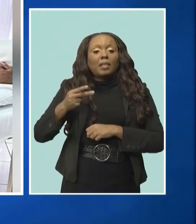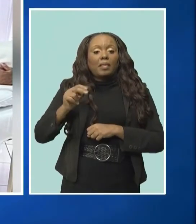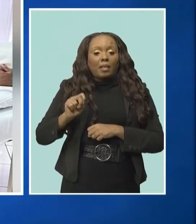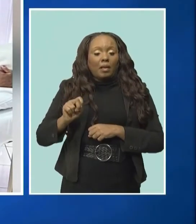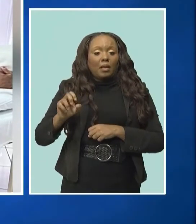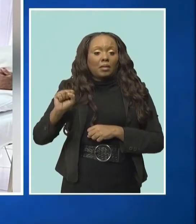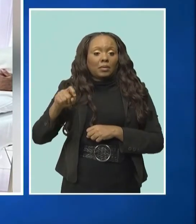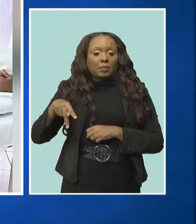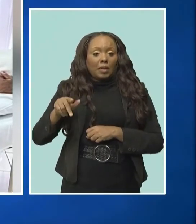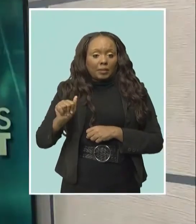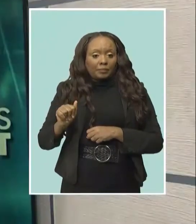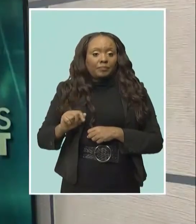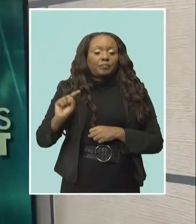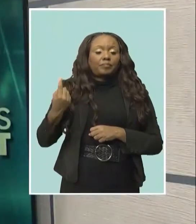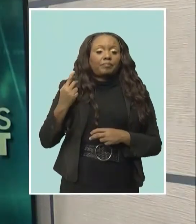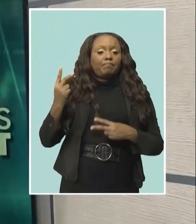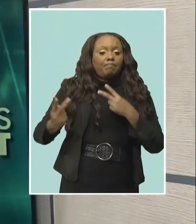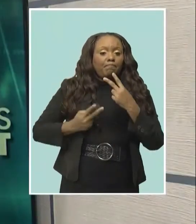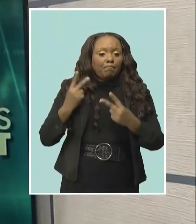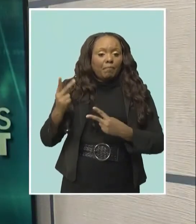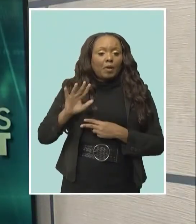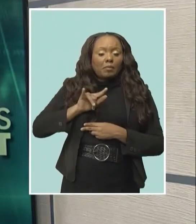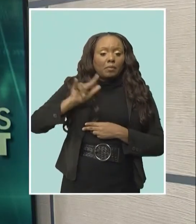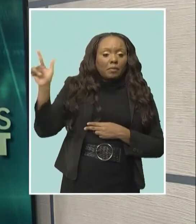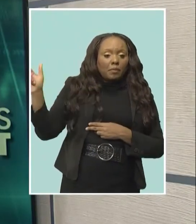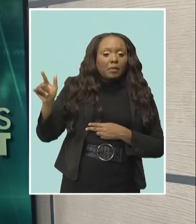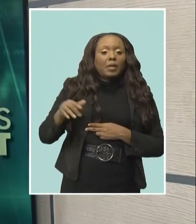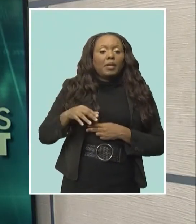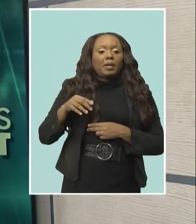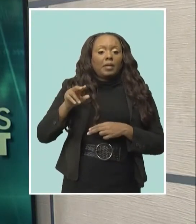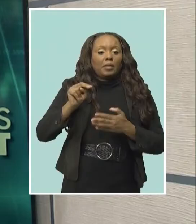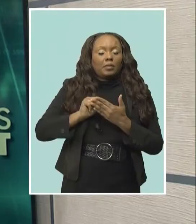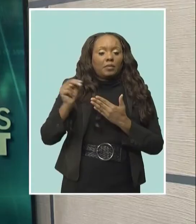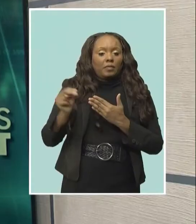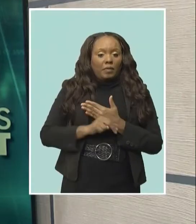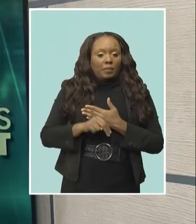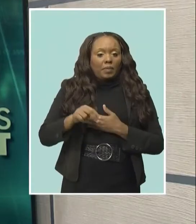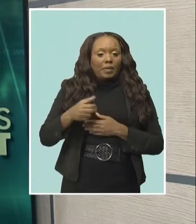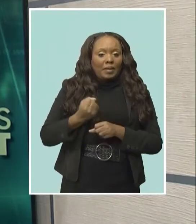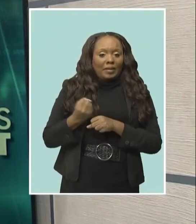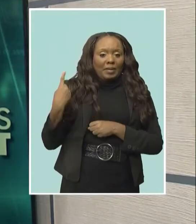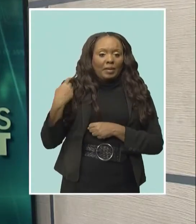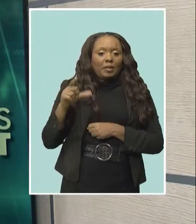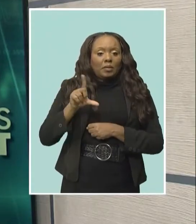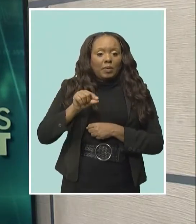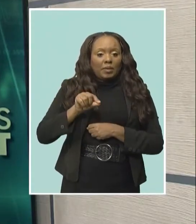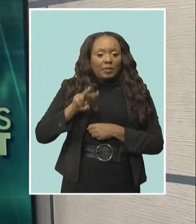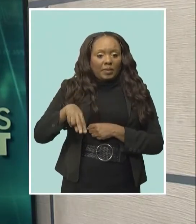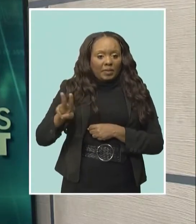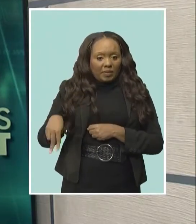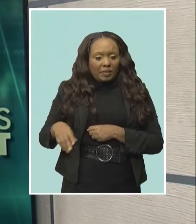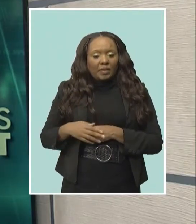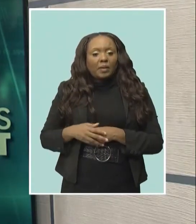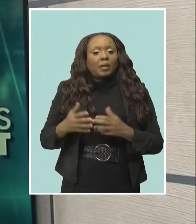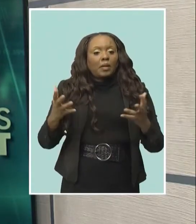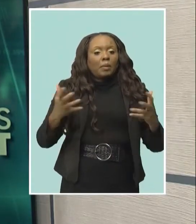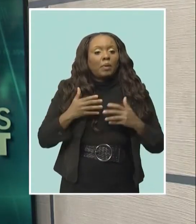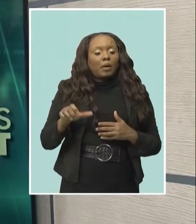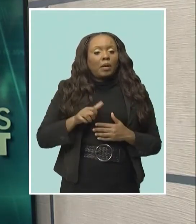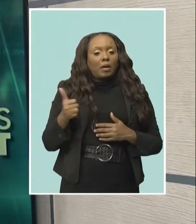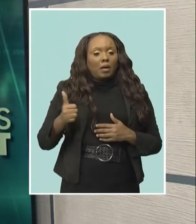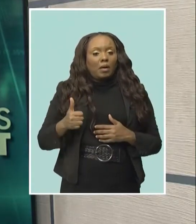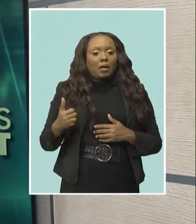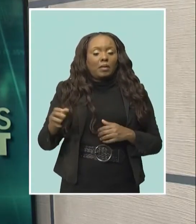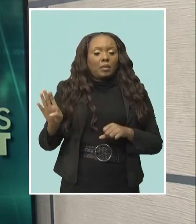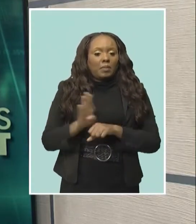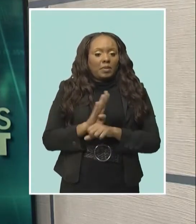Invest Barbados, Export Barbados business mission to Kenya and Rwanda in November 2022, and is urging other entrepreneurs